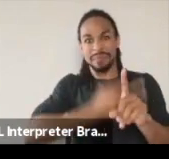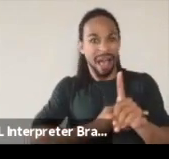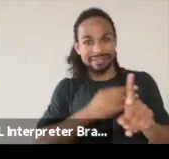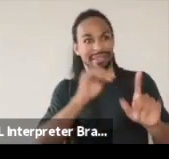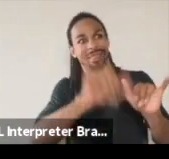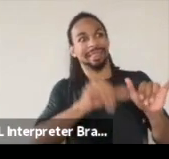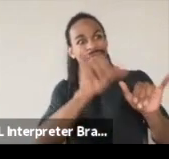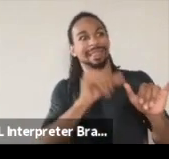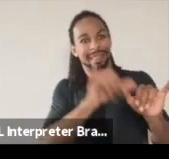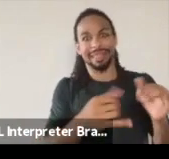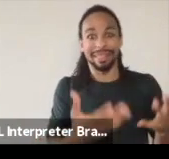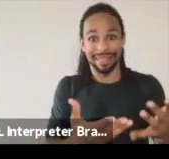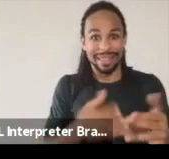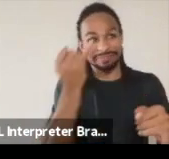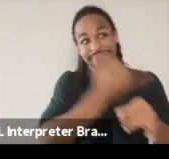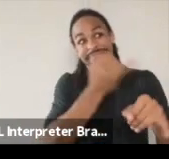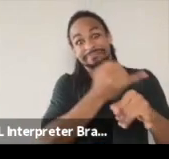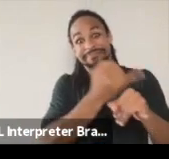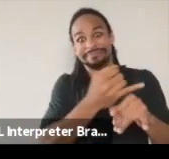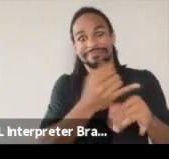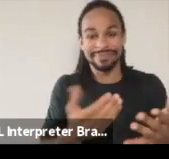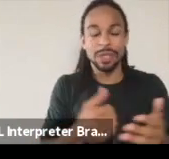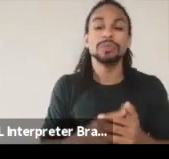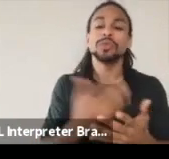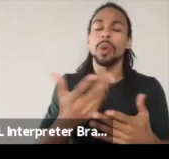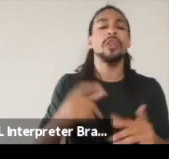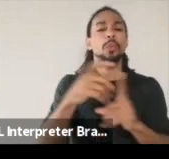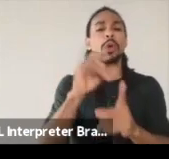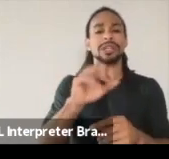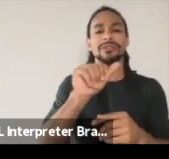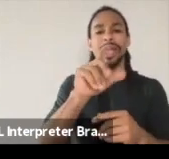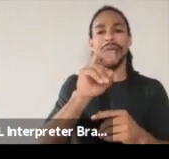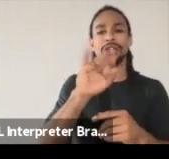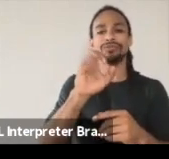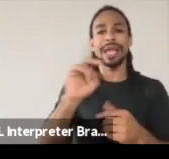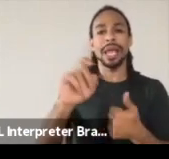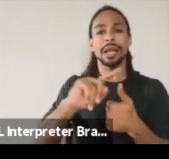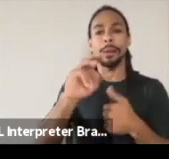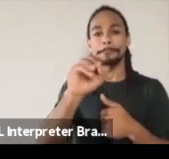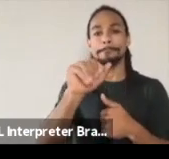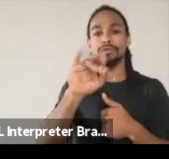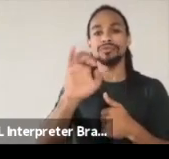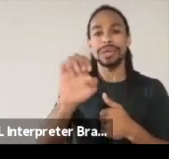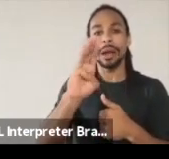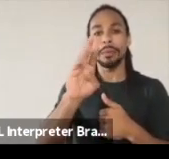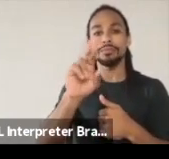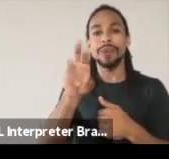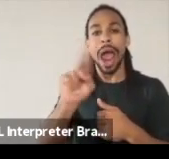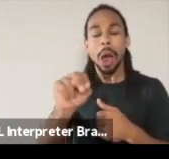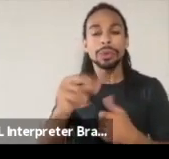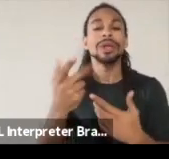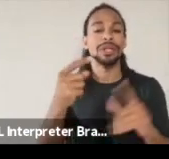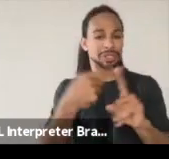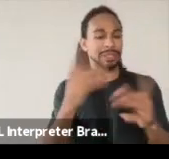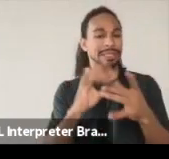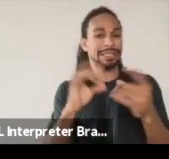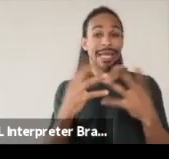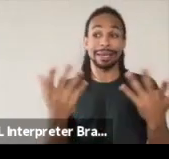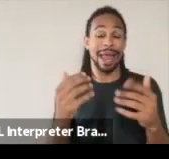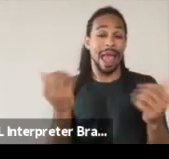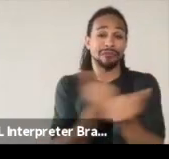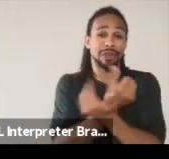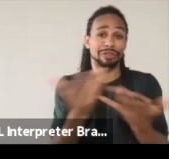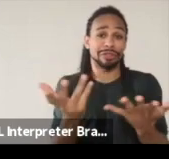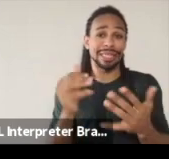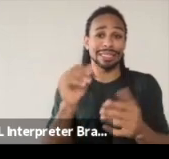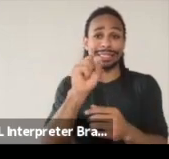this, I think in the words of Adrian Marie Brown, perhaps, is that it's all science fiction, right? So this is exploratory.